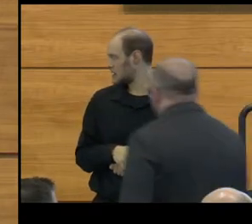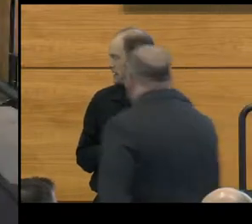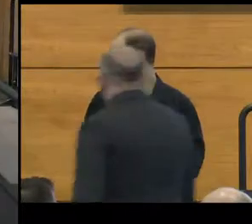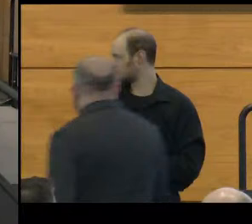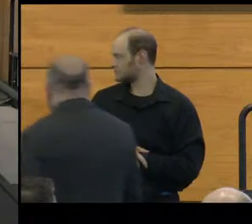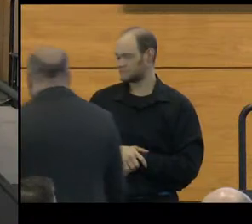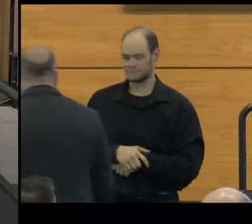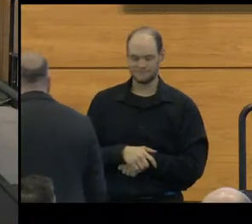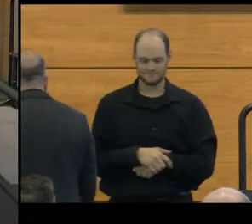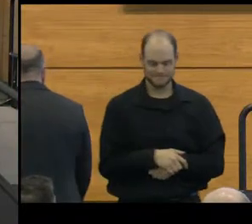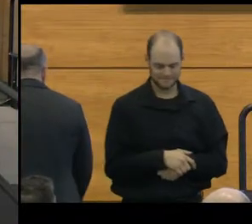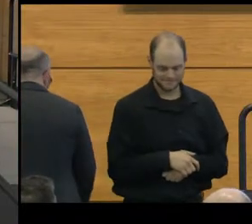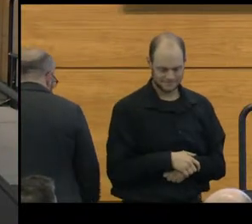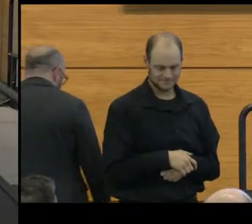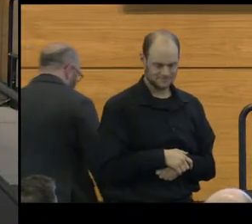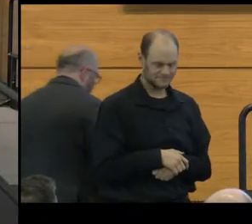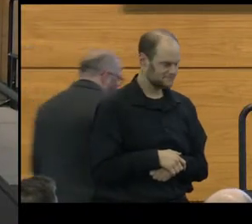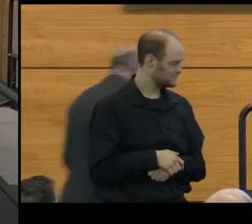lectern?